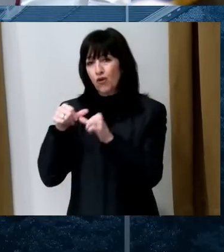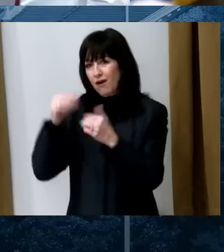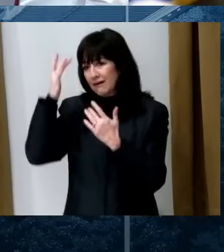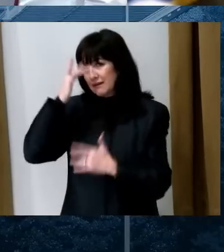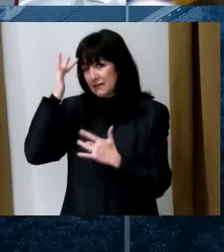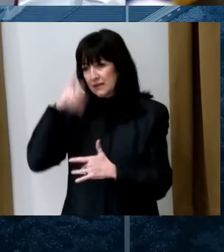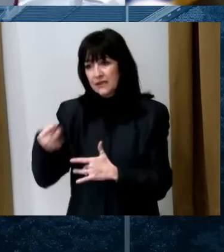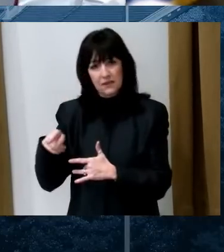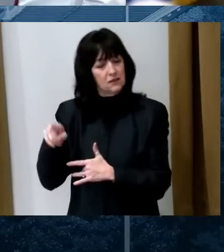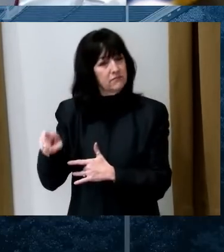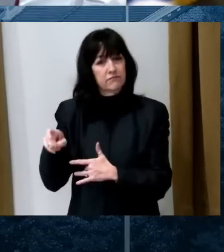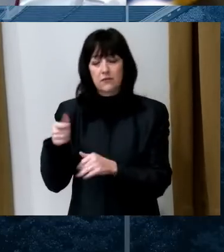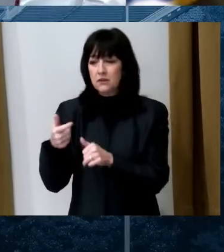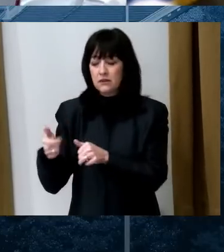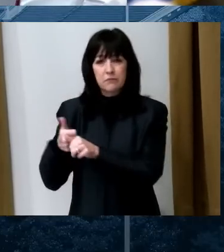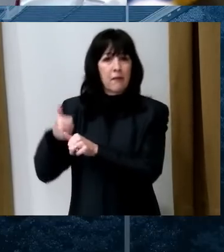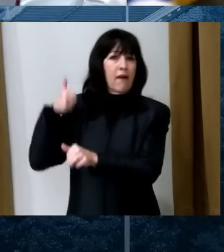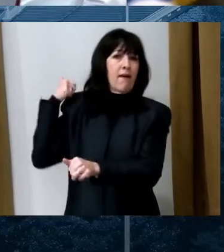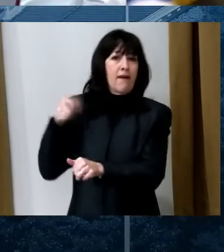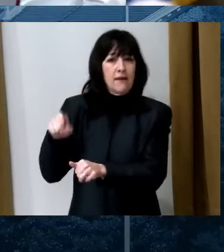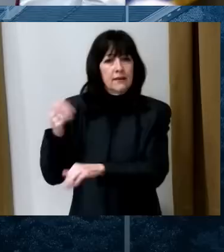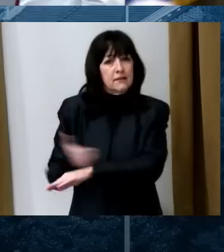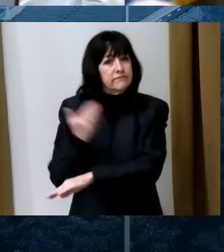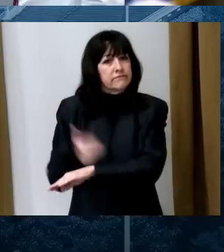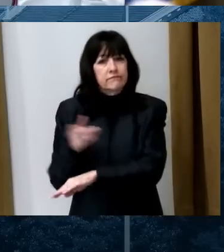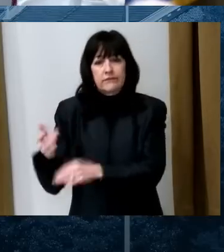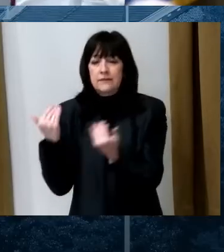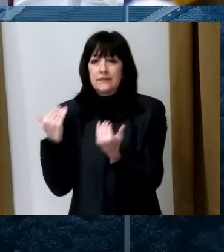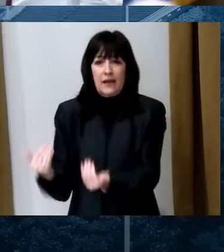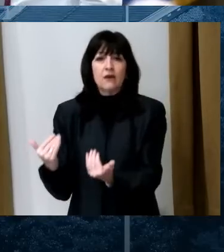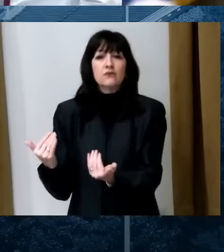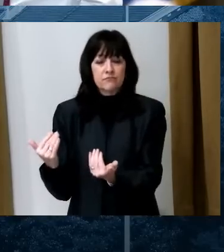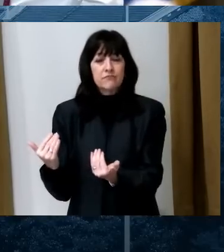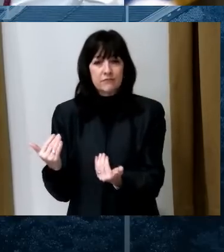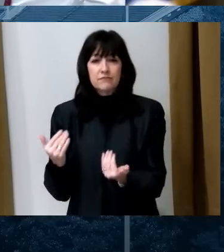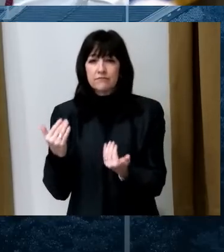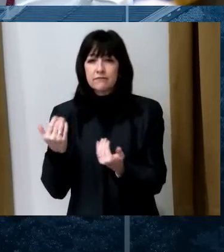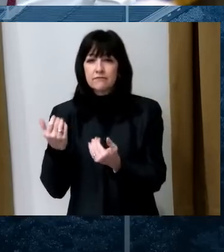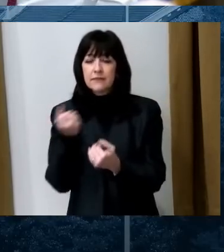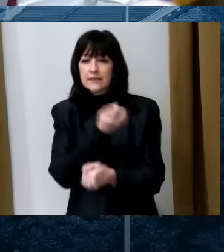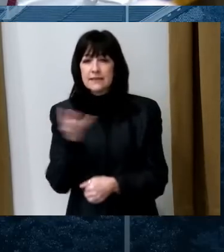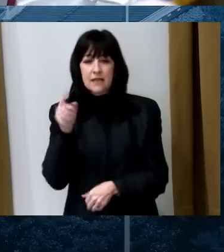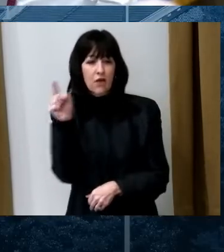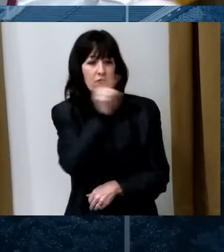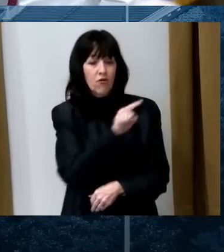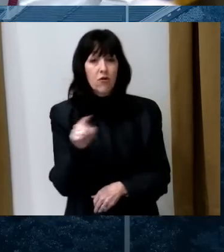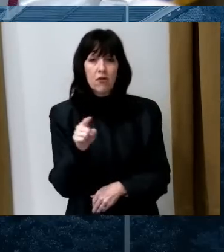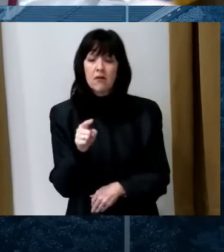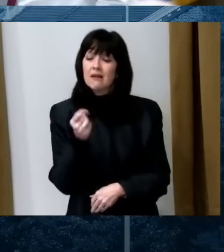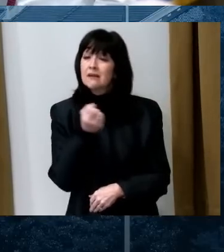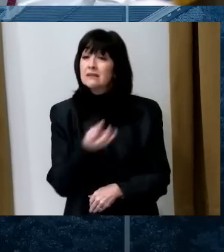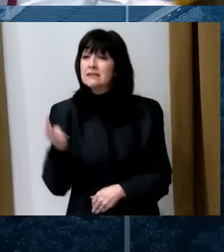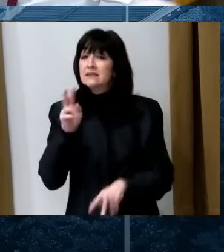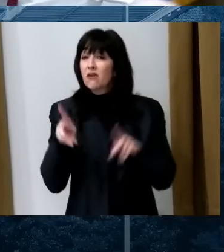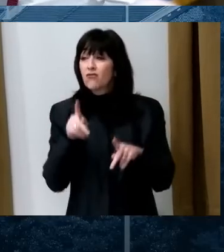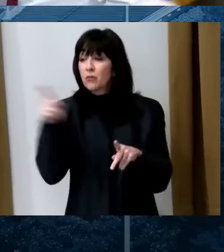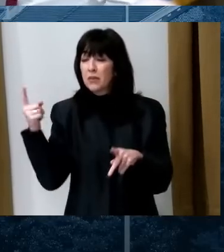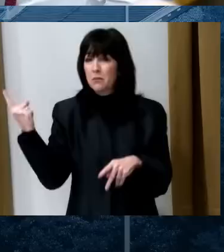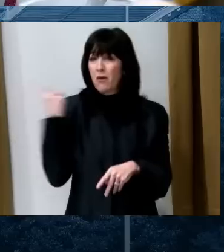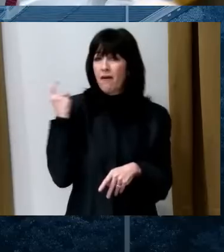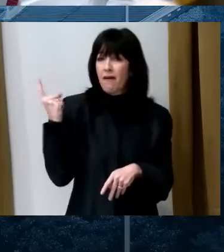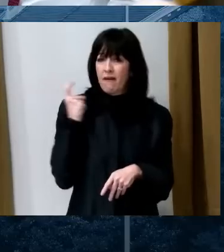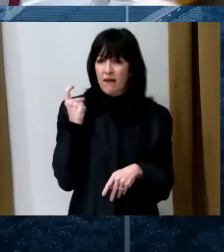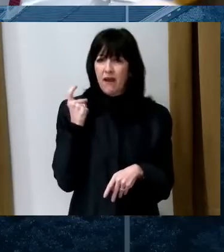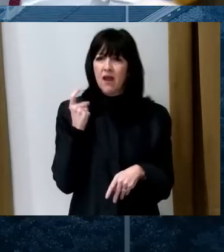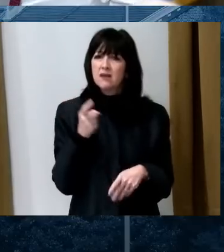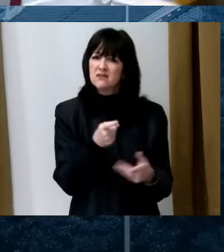the universities and our college there across the board. People have asked us what's the status of these resources, and